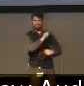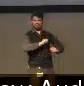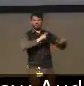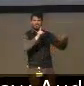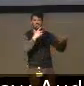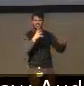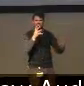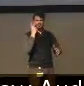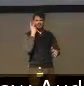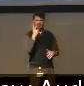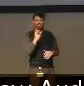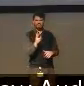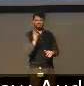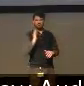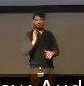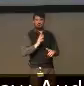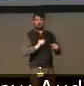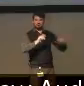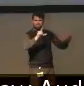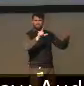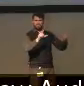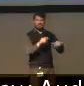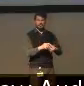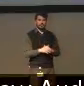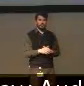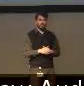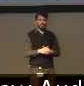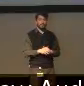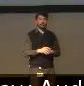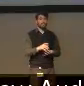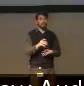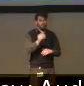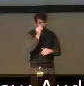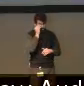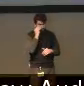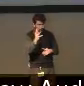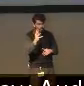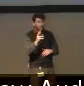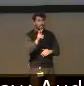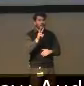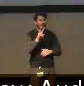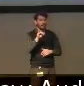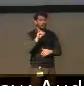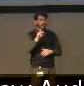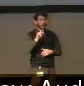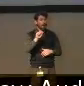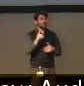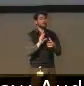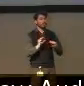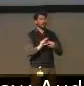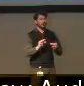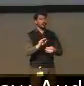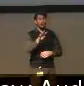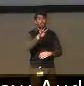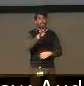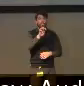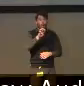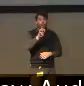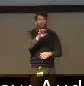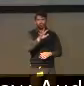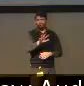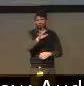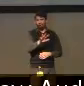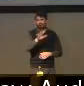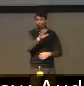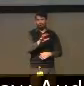seen before. I will note, as Vikas has said, we've had 400 and some inpatients.